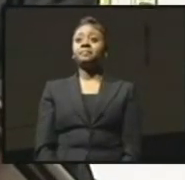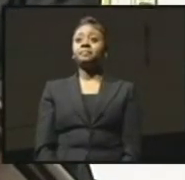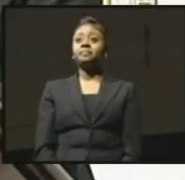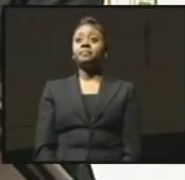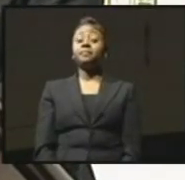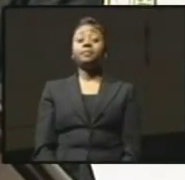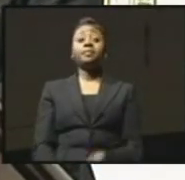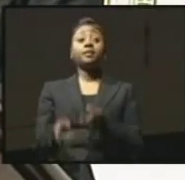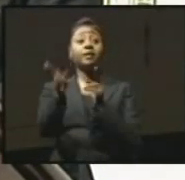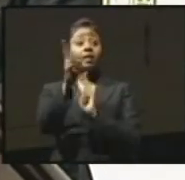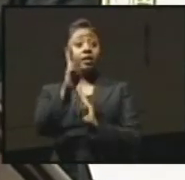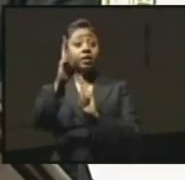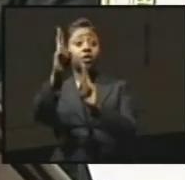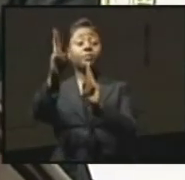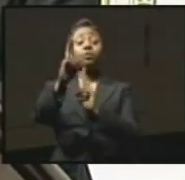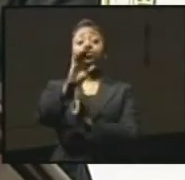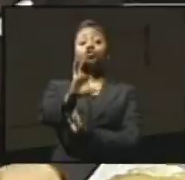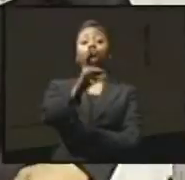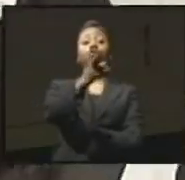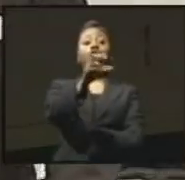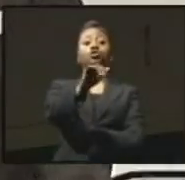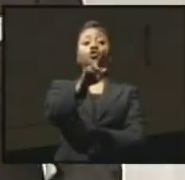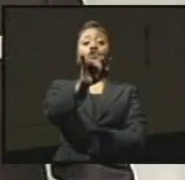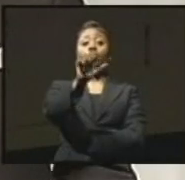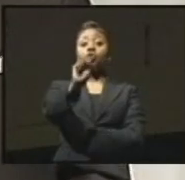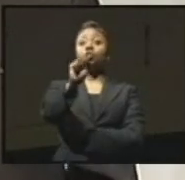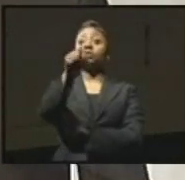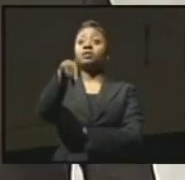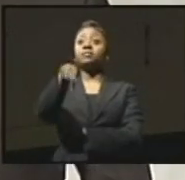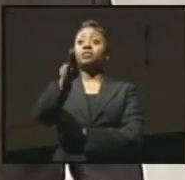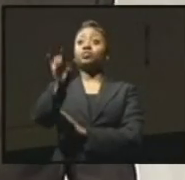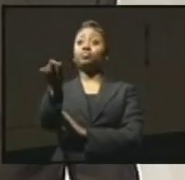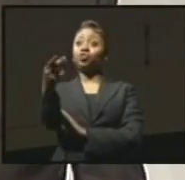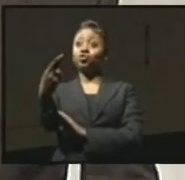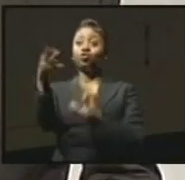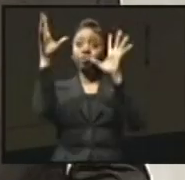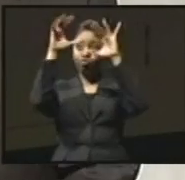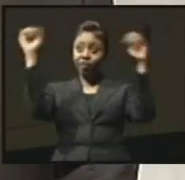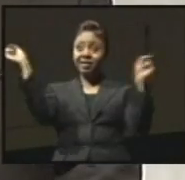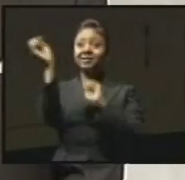The Honorable Charles Pugh, President, Detroit City Council.